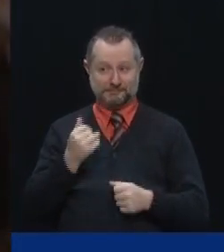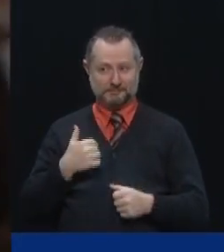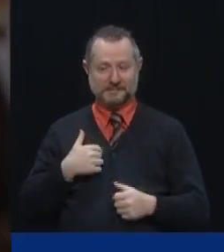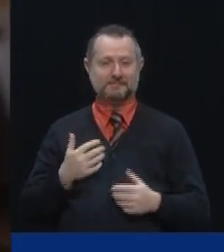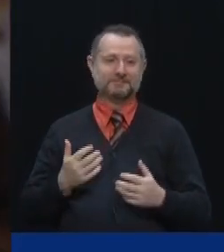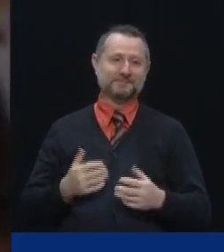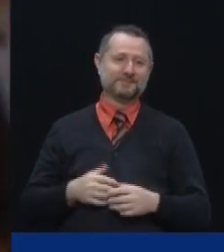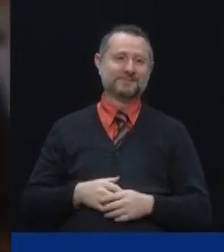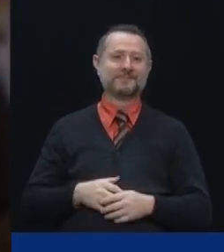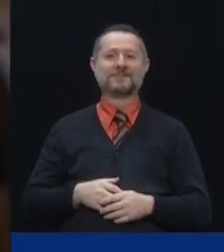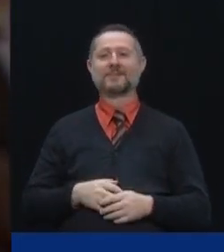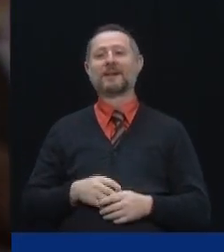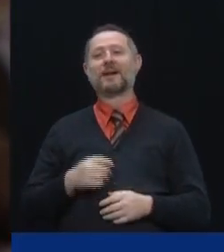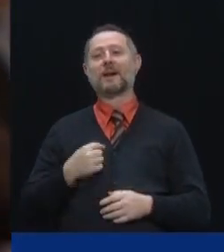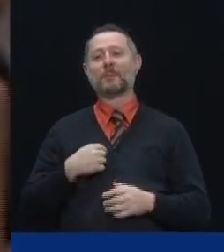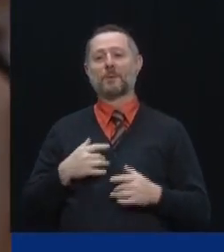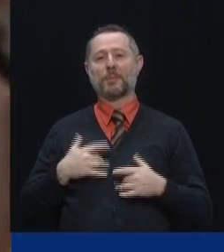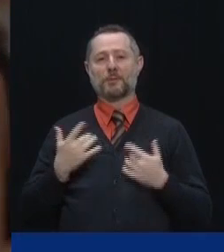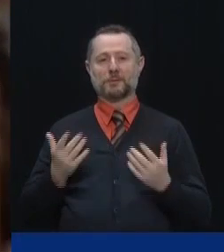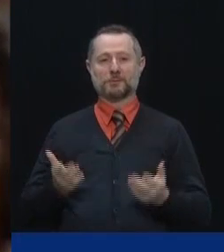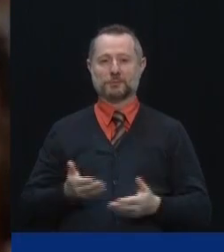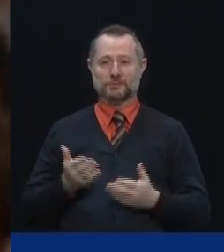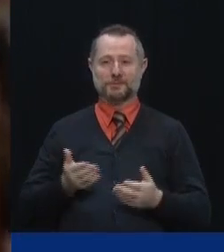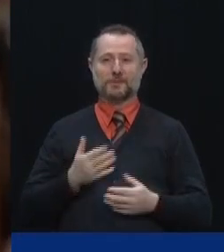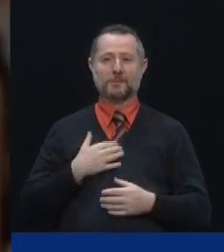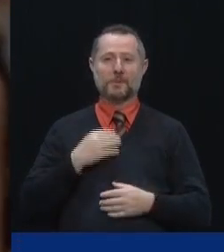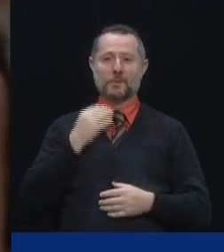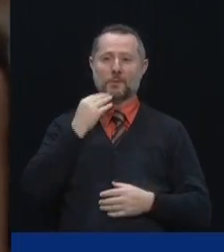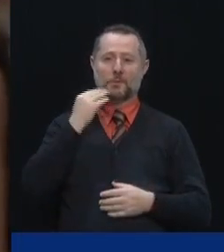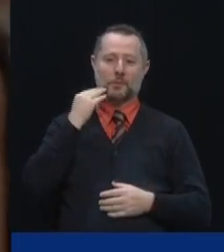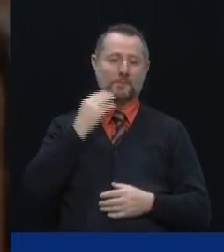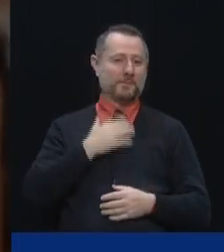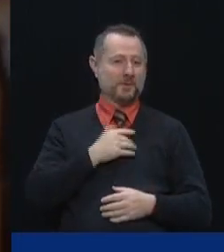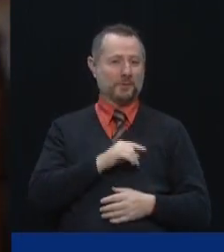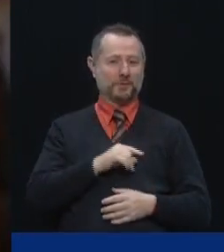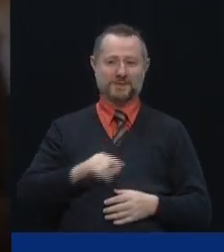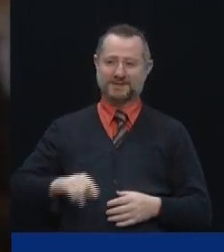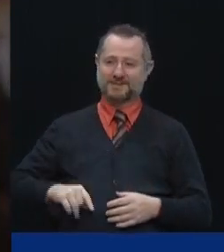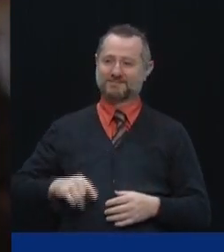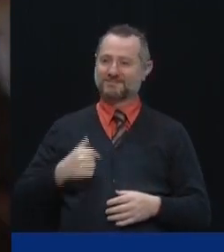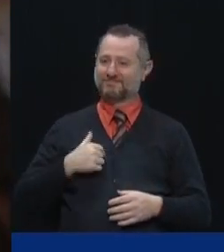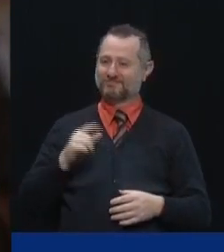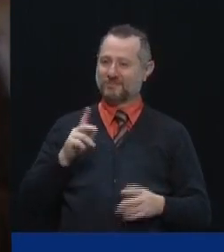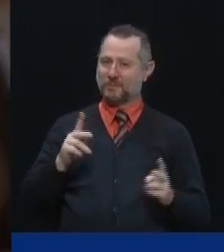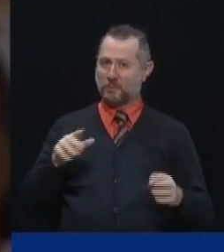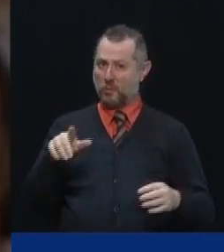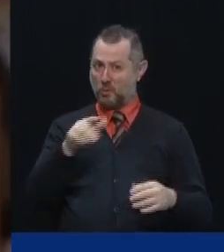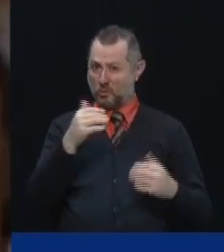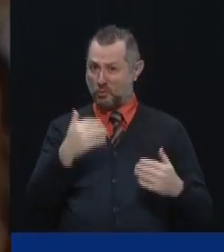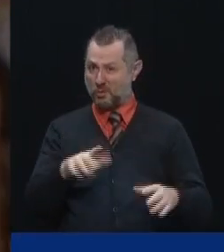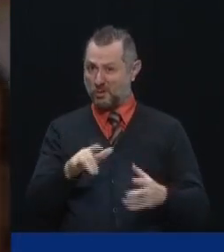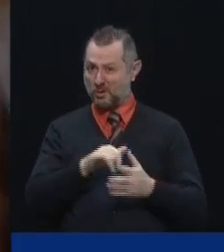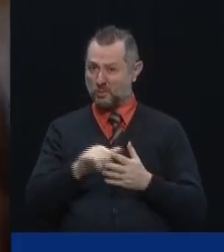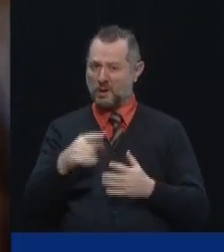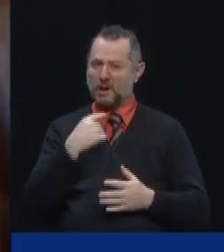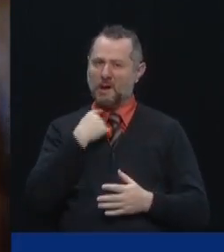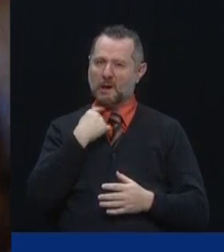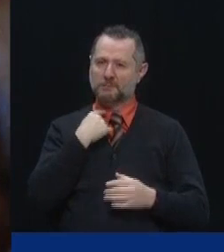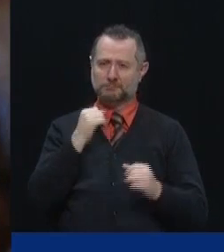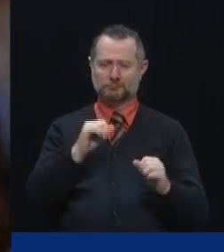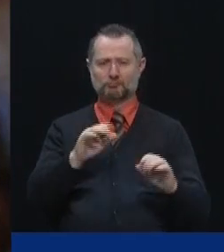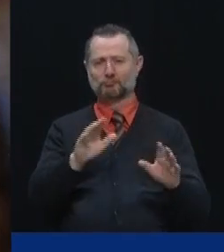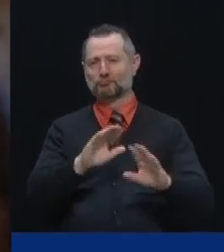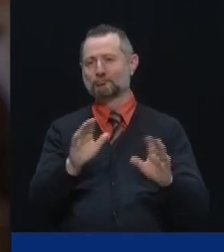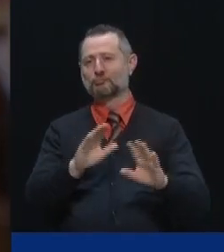a pleasure to be home for me. Queens is home. When people say to me, boy, you have a New York accent, I say, I don't have a New York accent. That